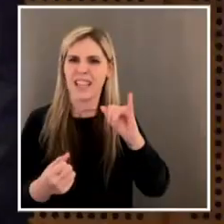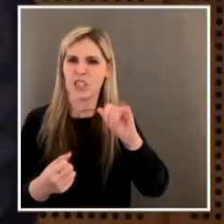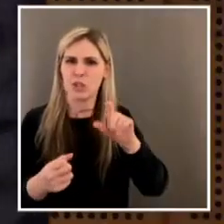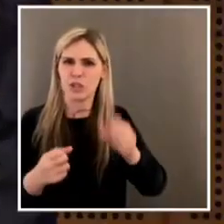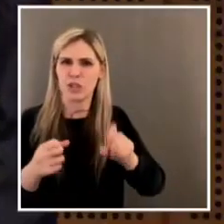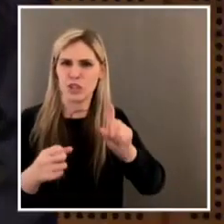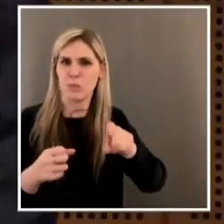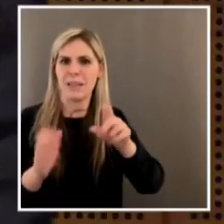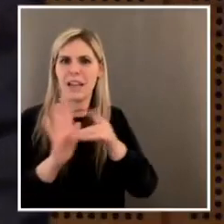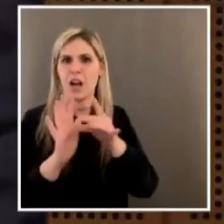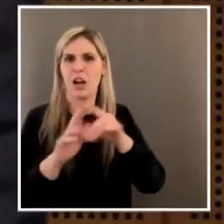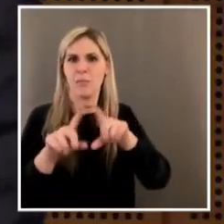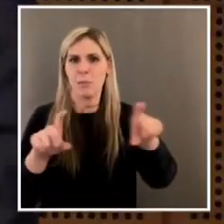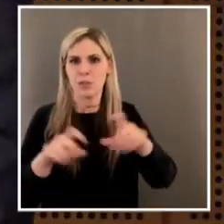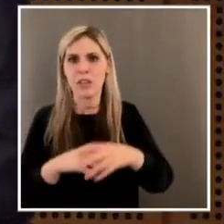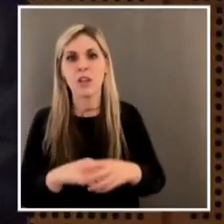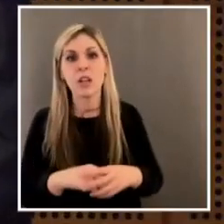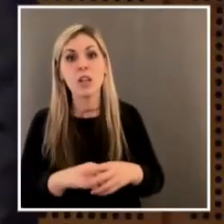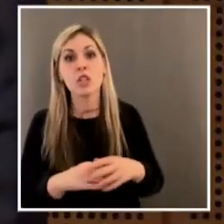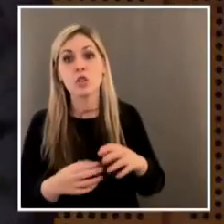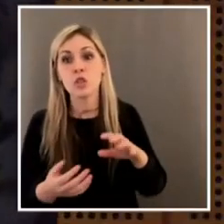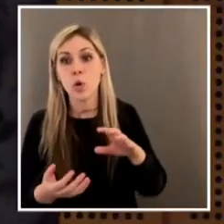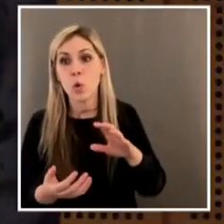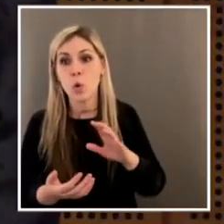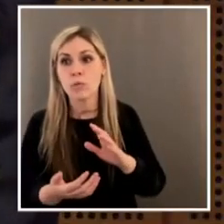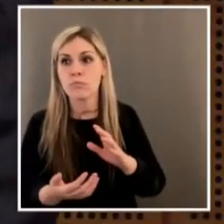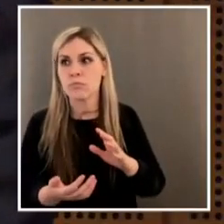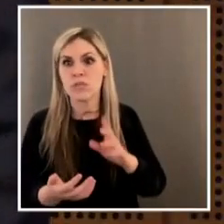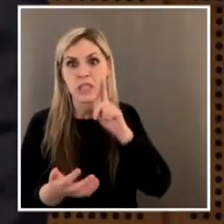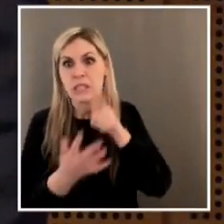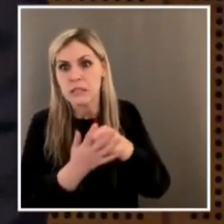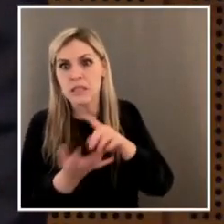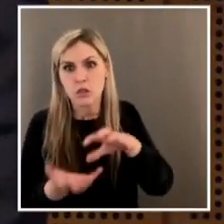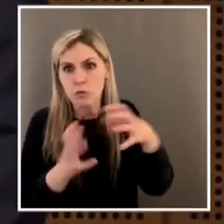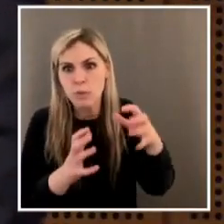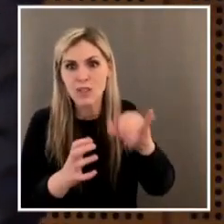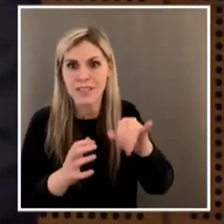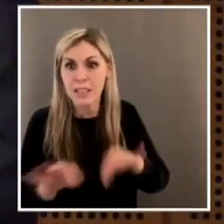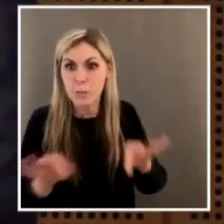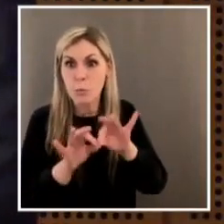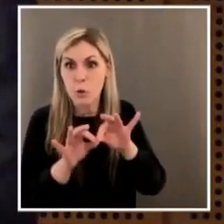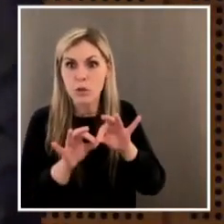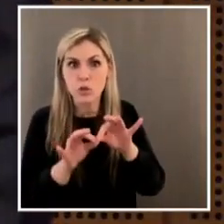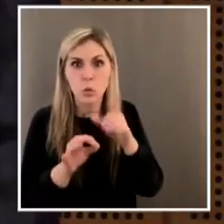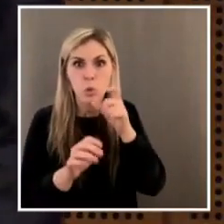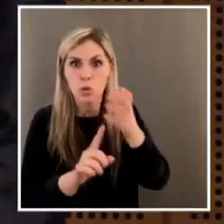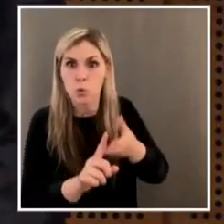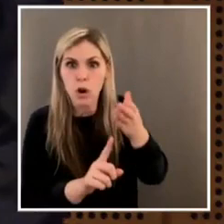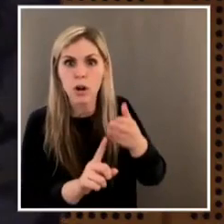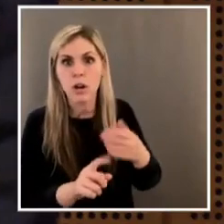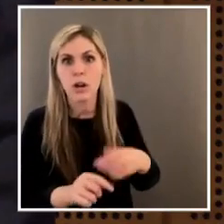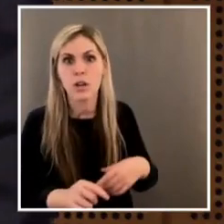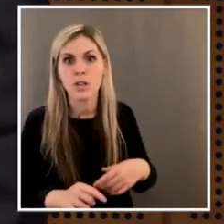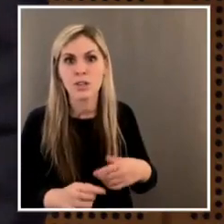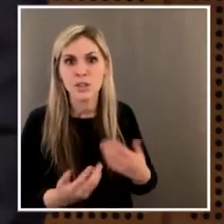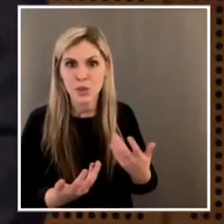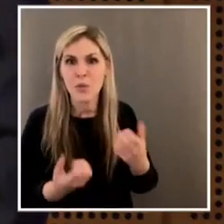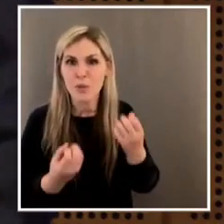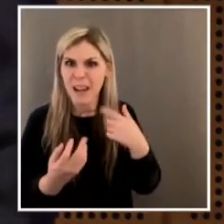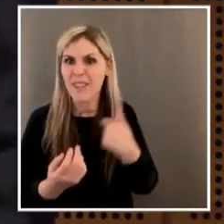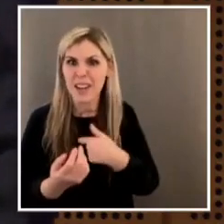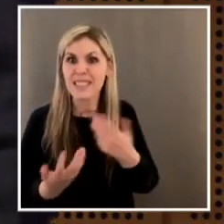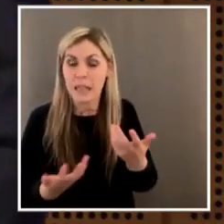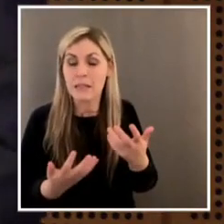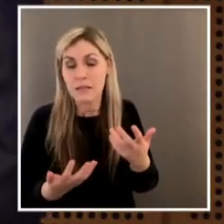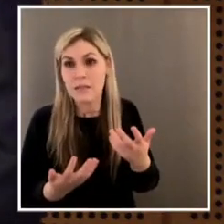Resistance, disruption have been important to getting where you are. For others for whom that will be and is the case, can you provide